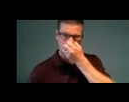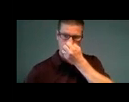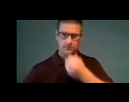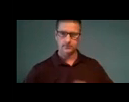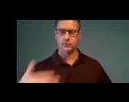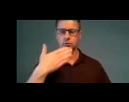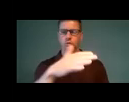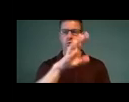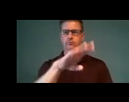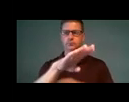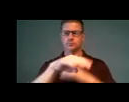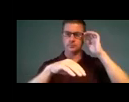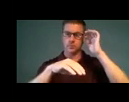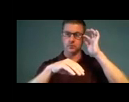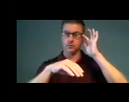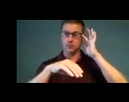Good afternoon.